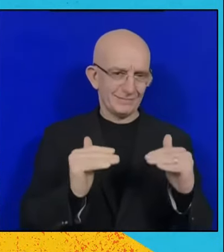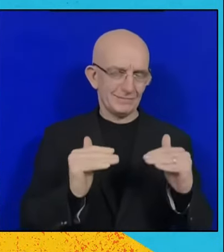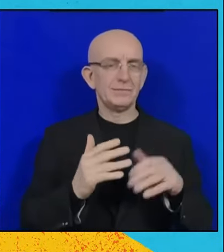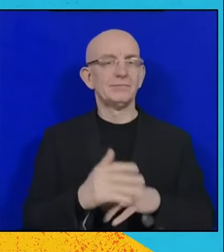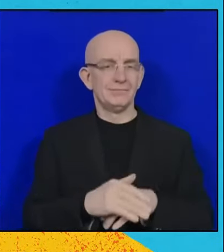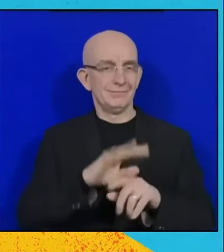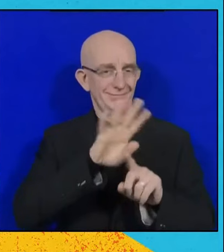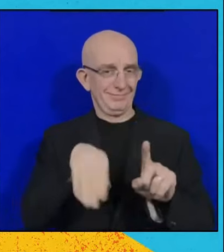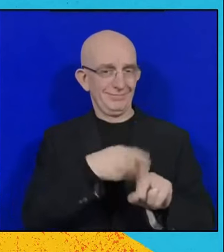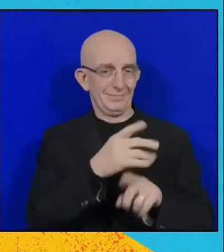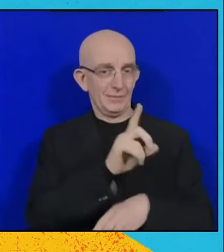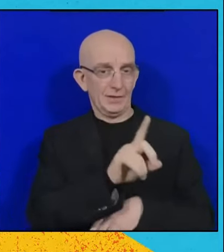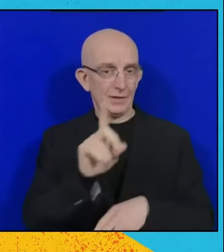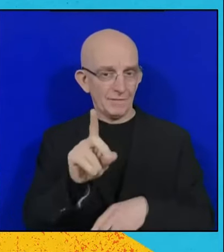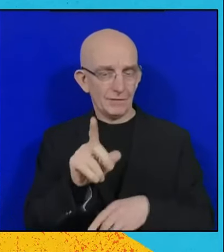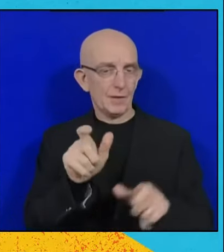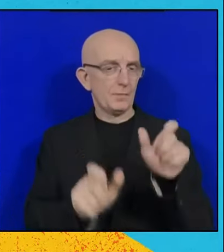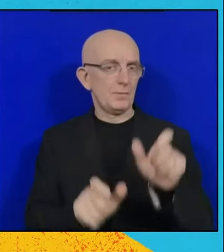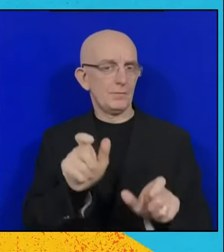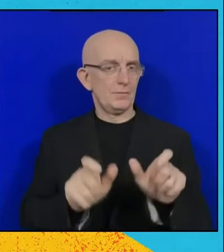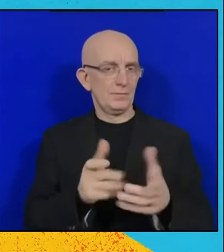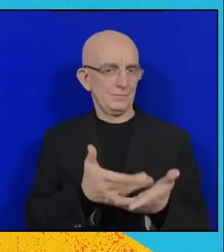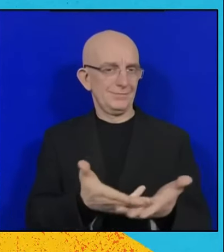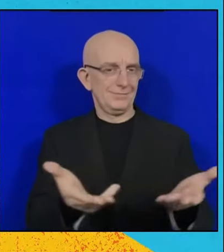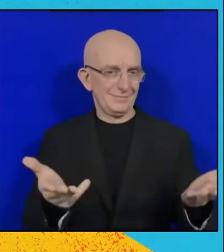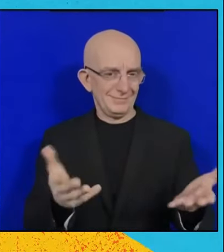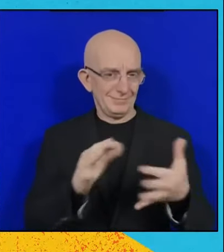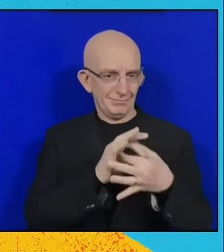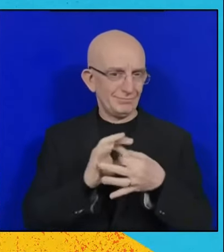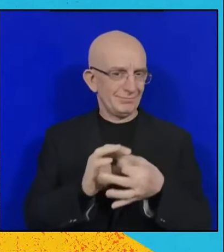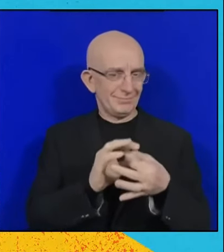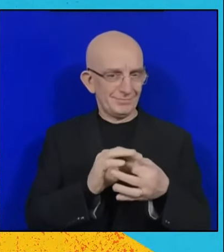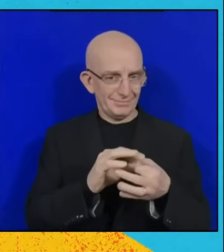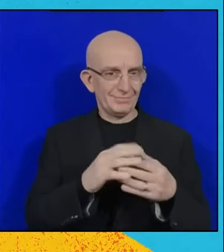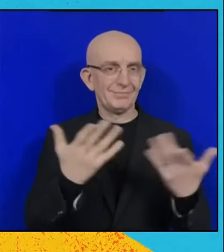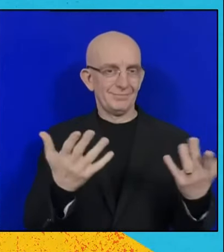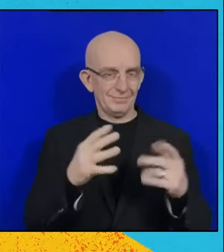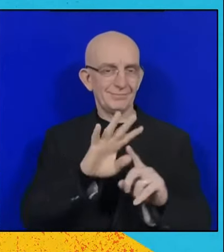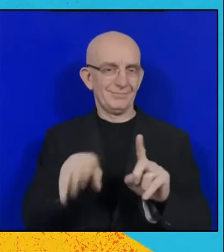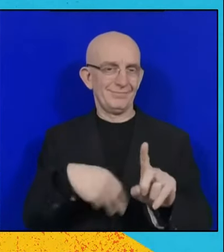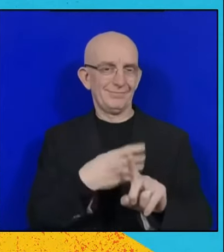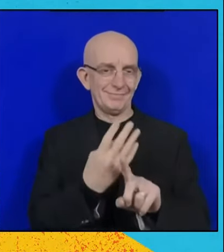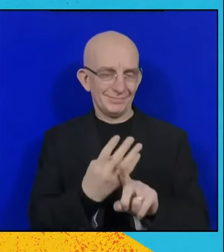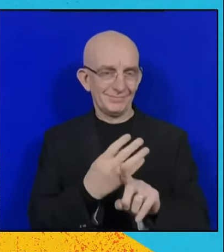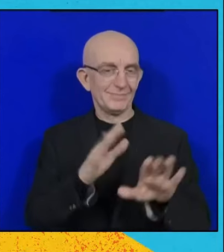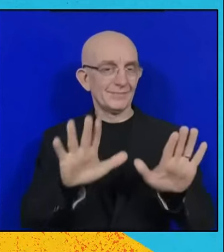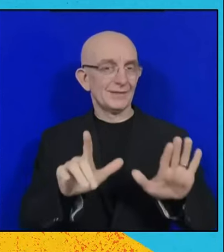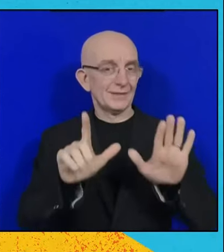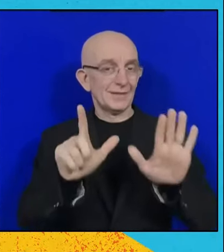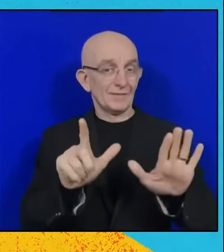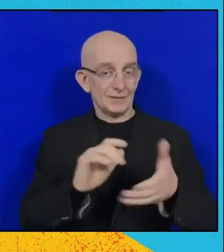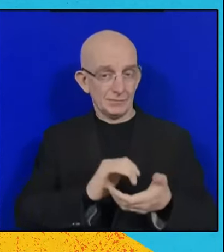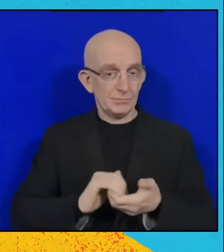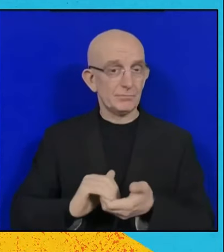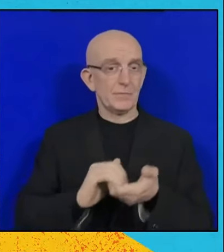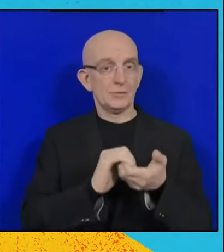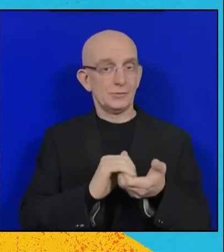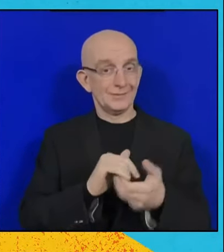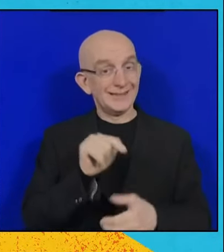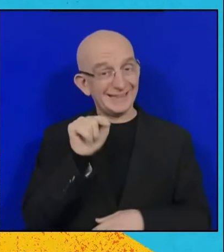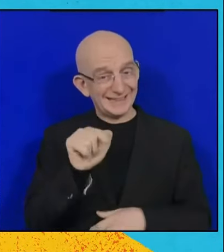we believe that these are the keys for achieve sustainable development, and no one should be